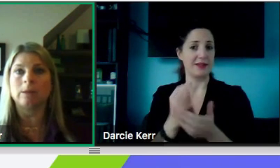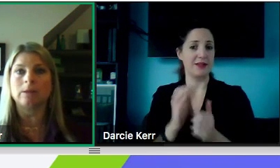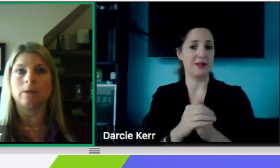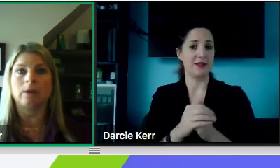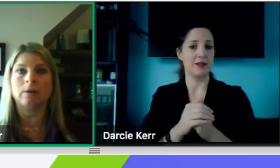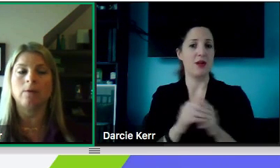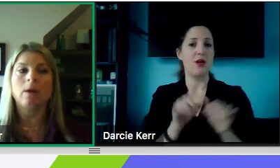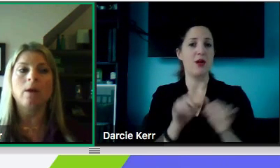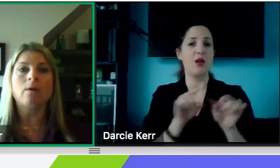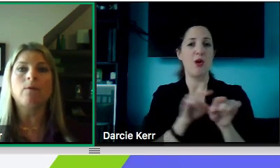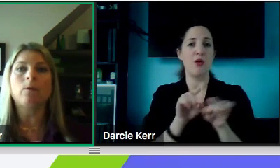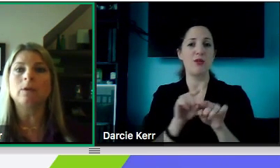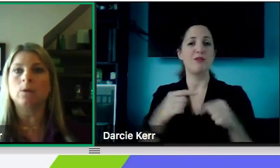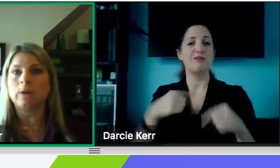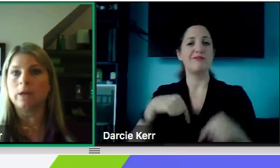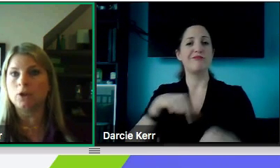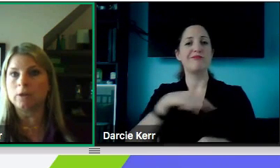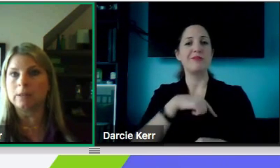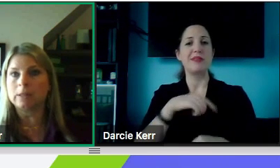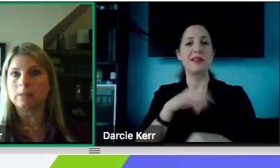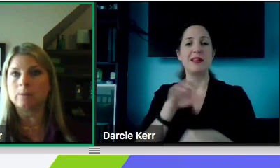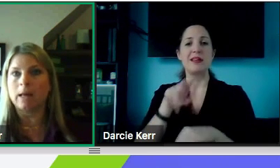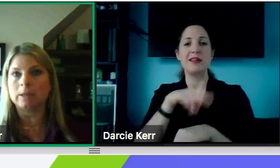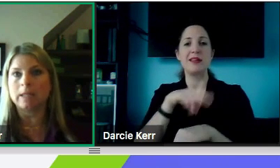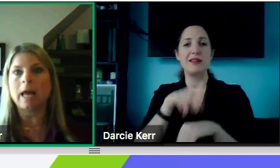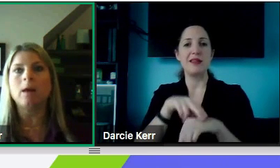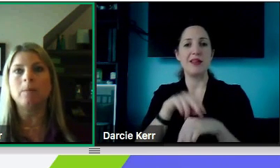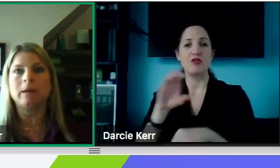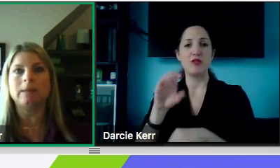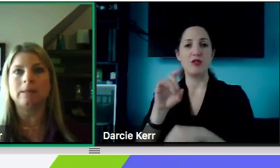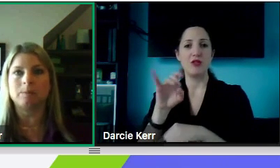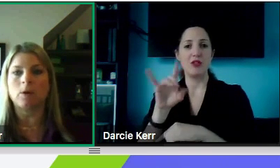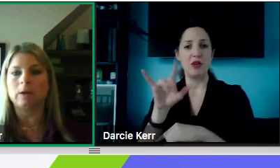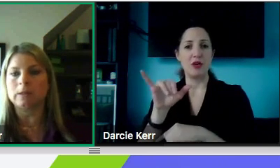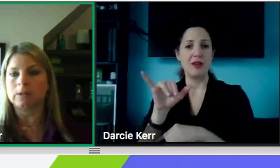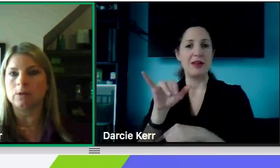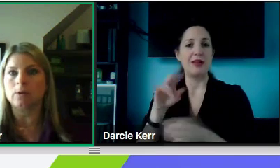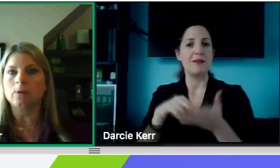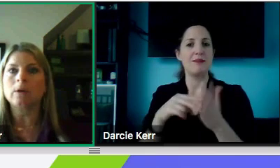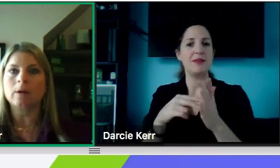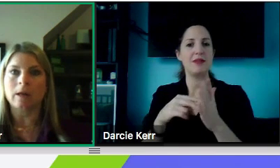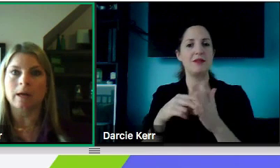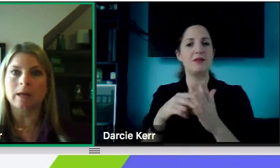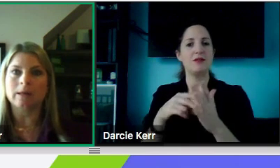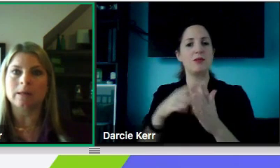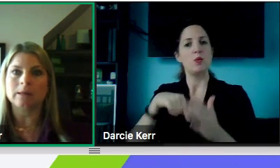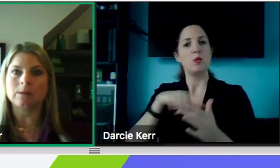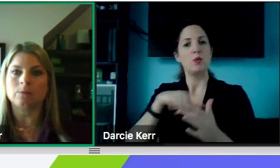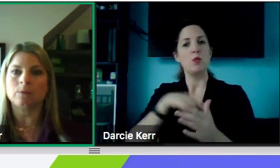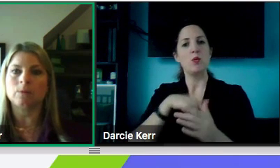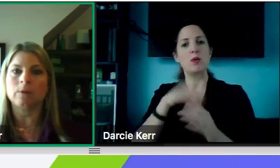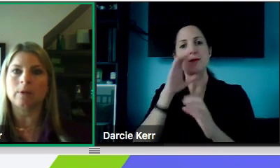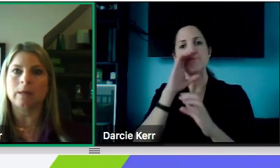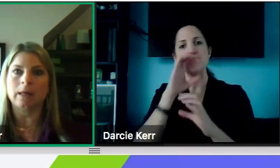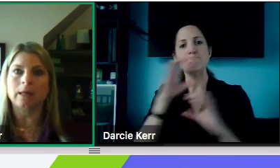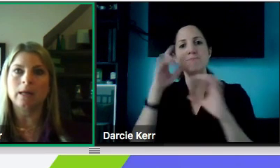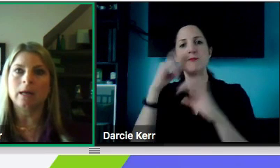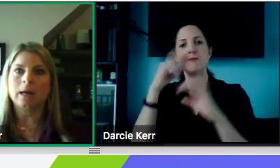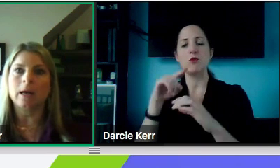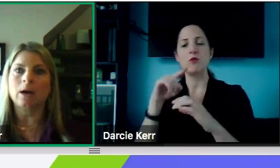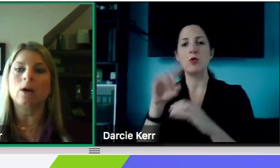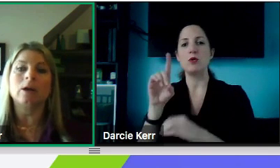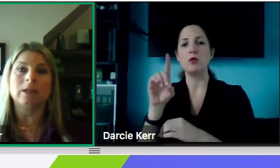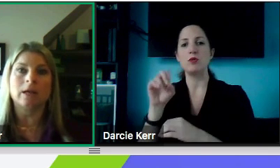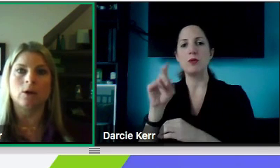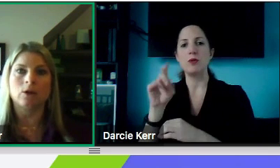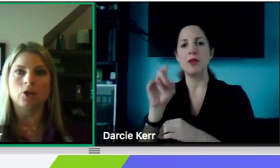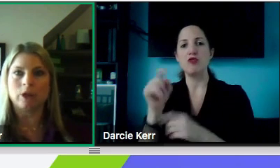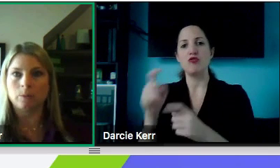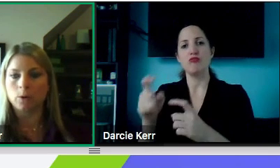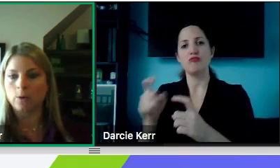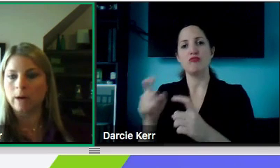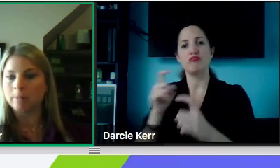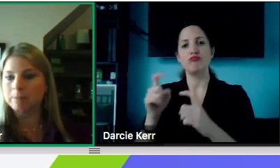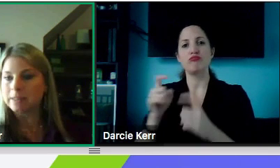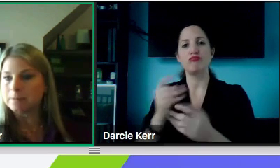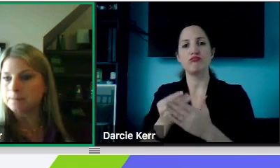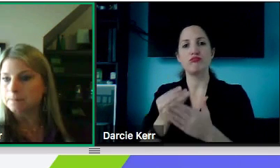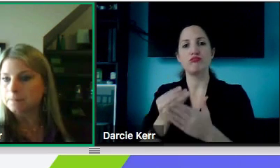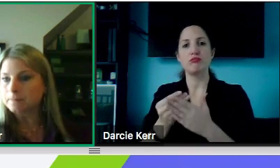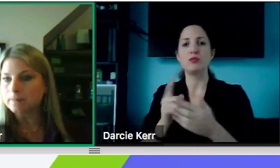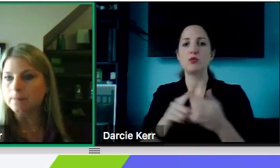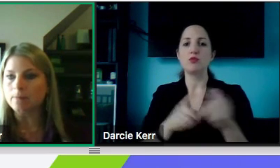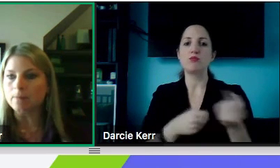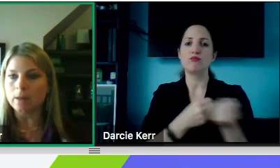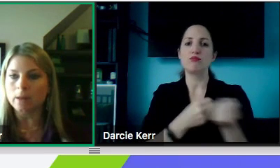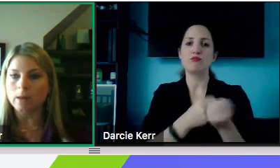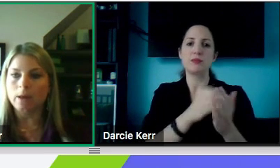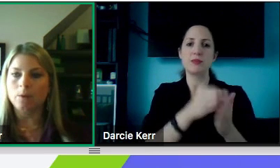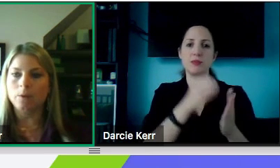we're always looking for donations as well to help us sponsor clients through our technology